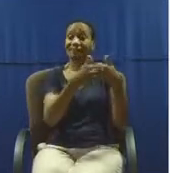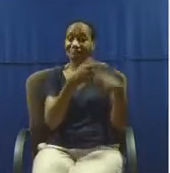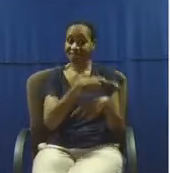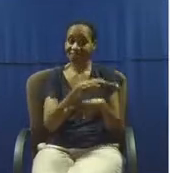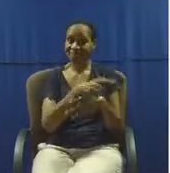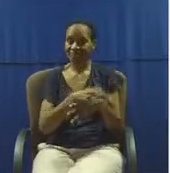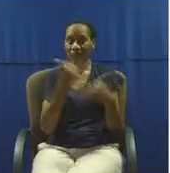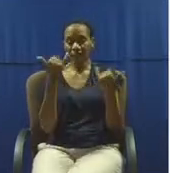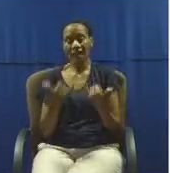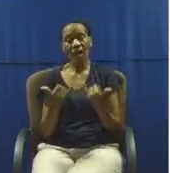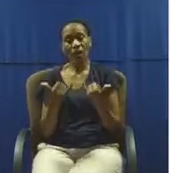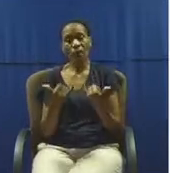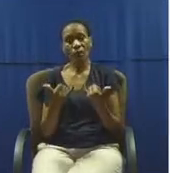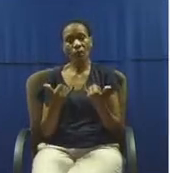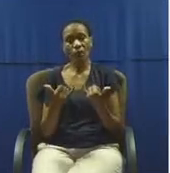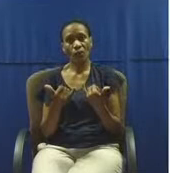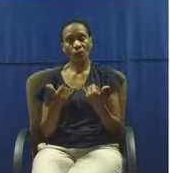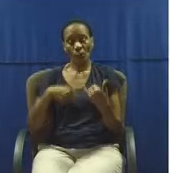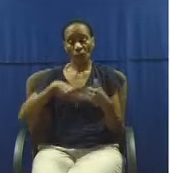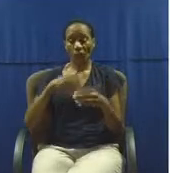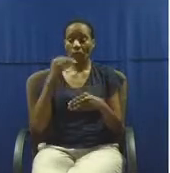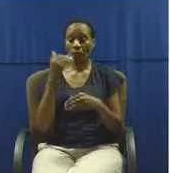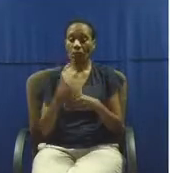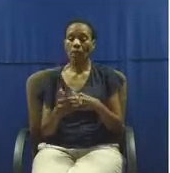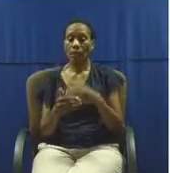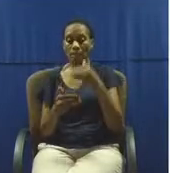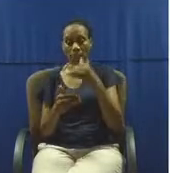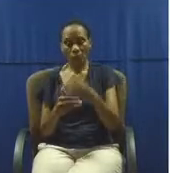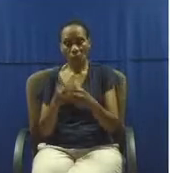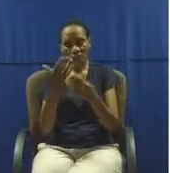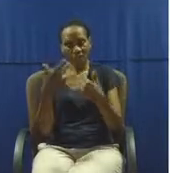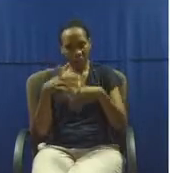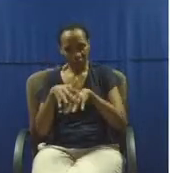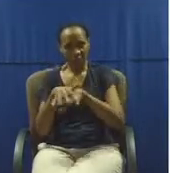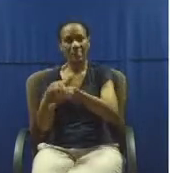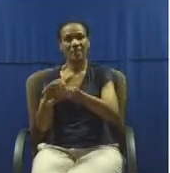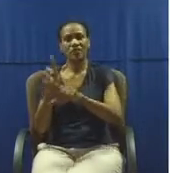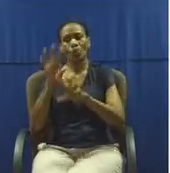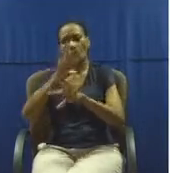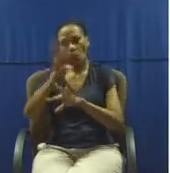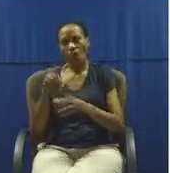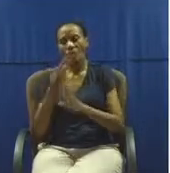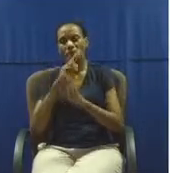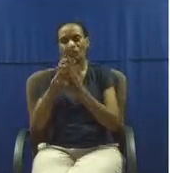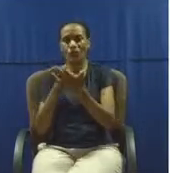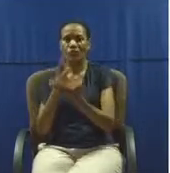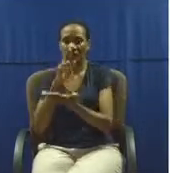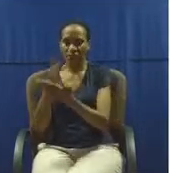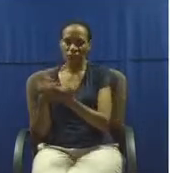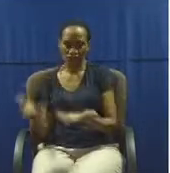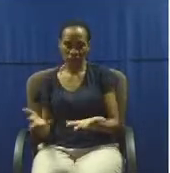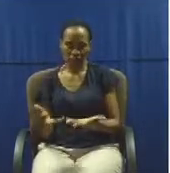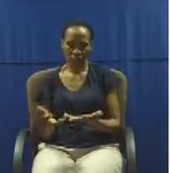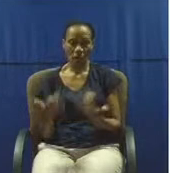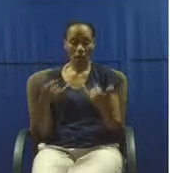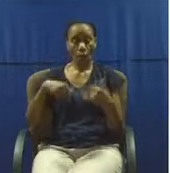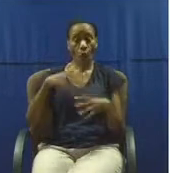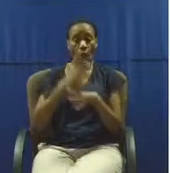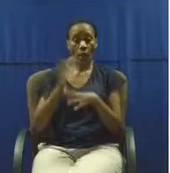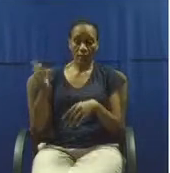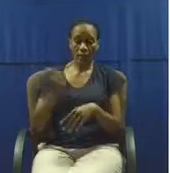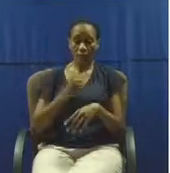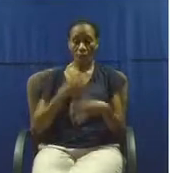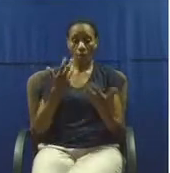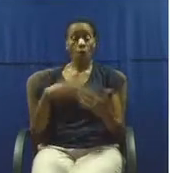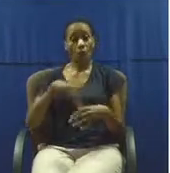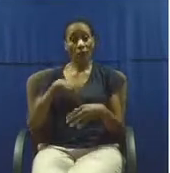recommendations are now in the process of being implemented. And part of what we are doing now, the appointment